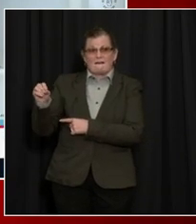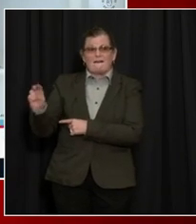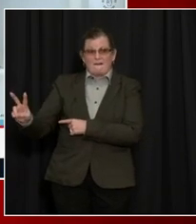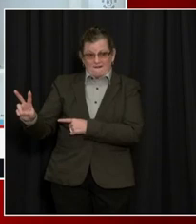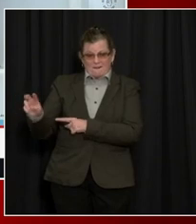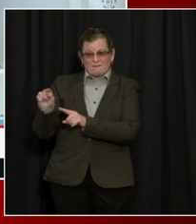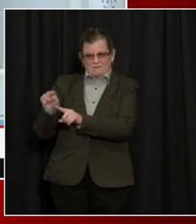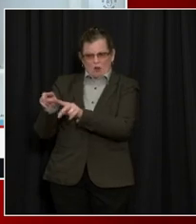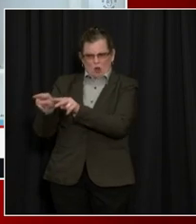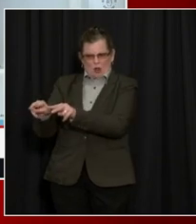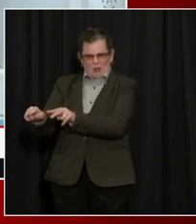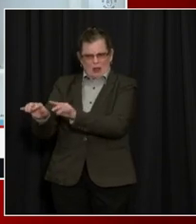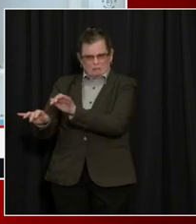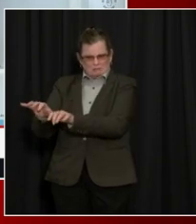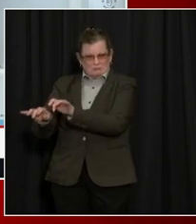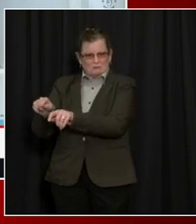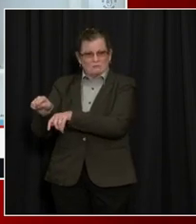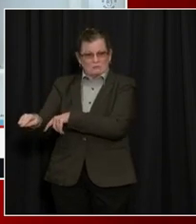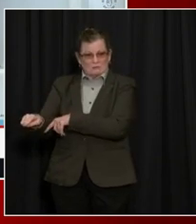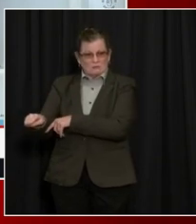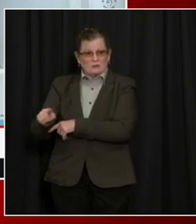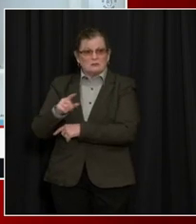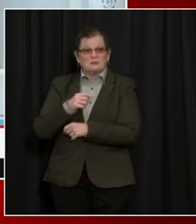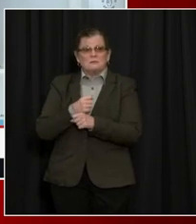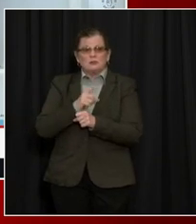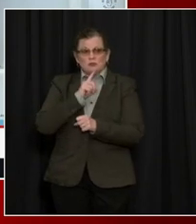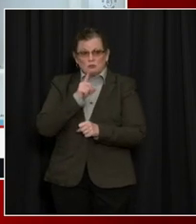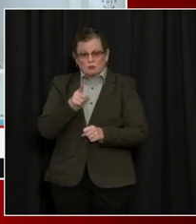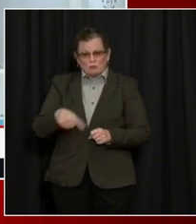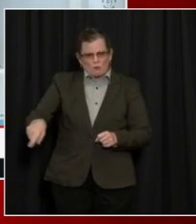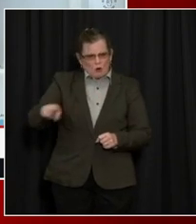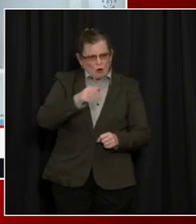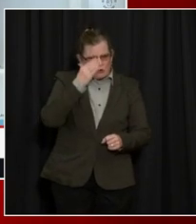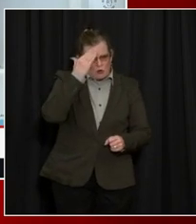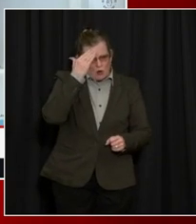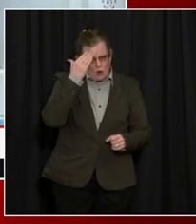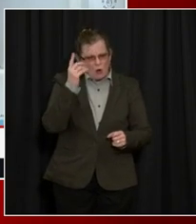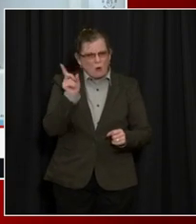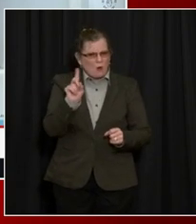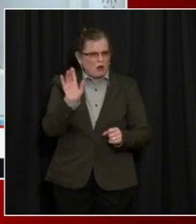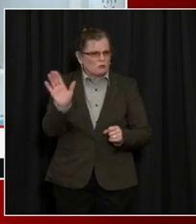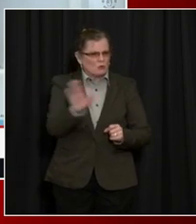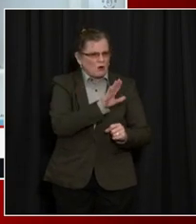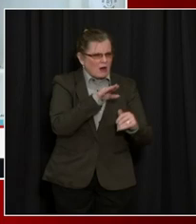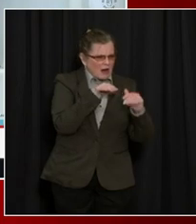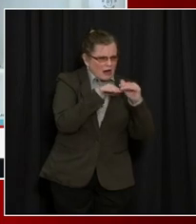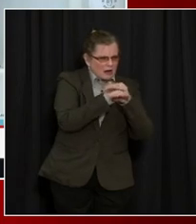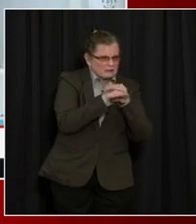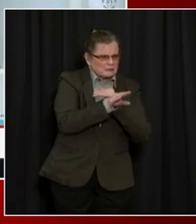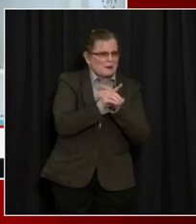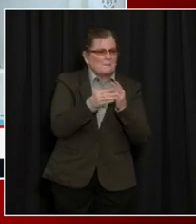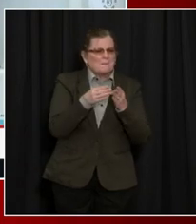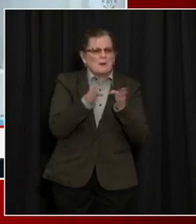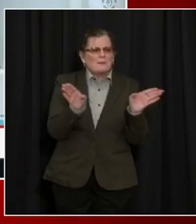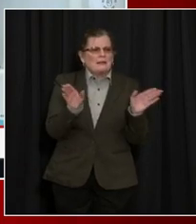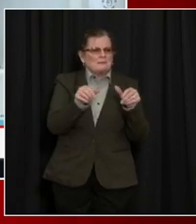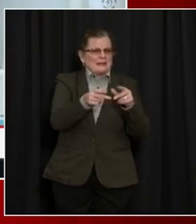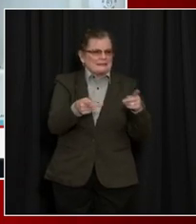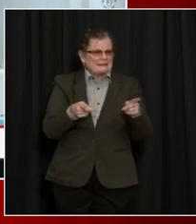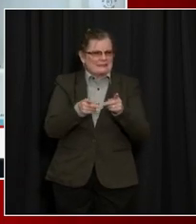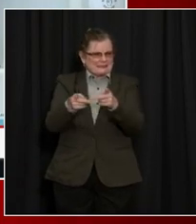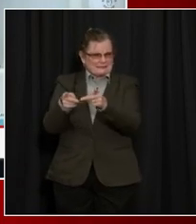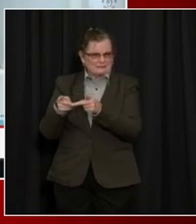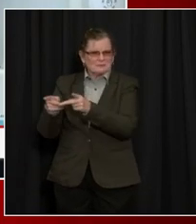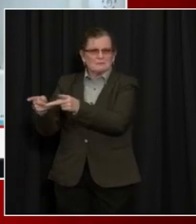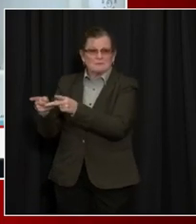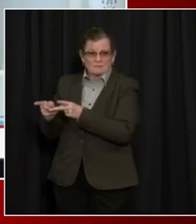able to access the public site. And we also are